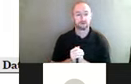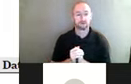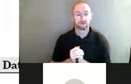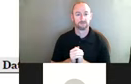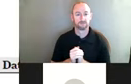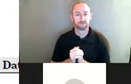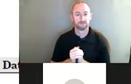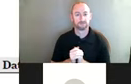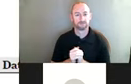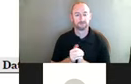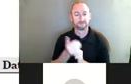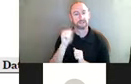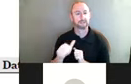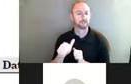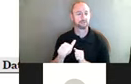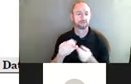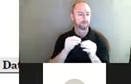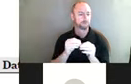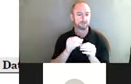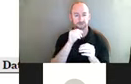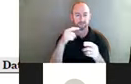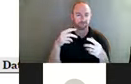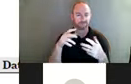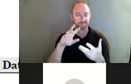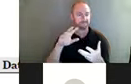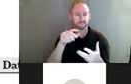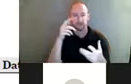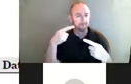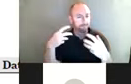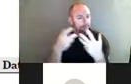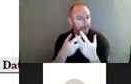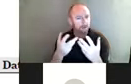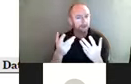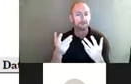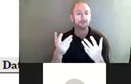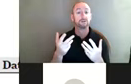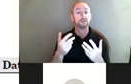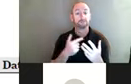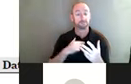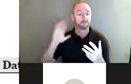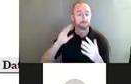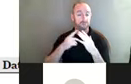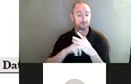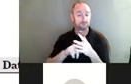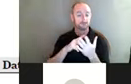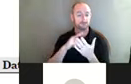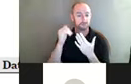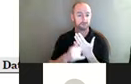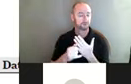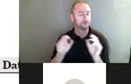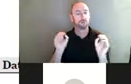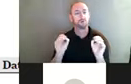Are there any inconsistencies? You know, can we even use it? And so when I started this project, no one